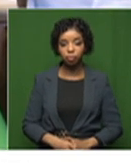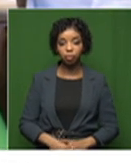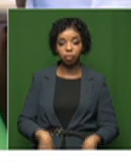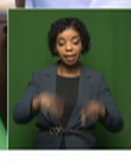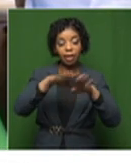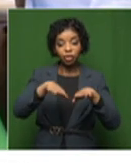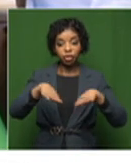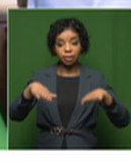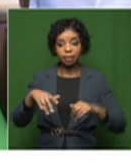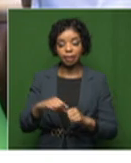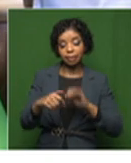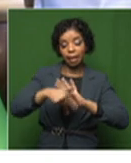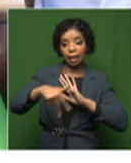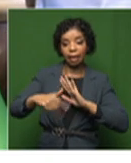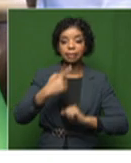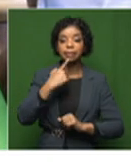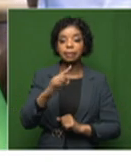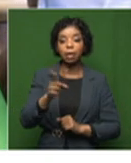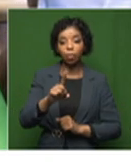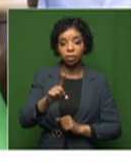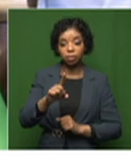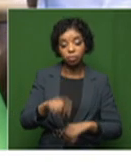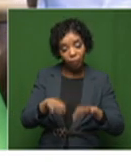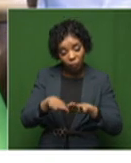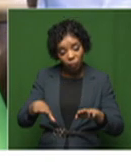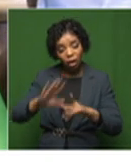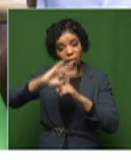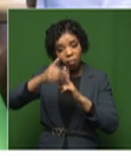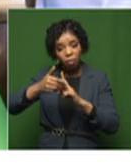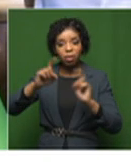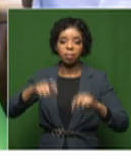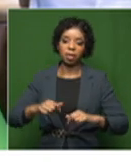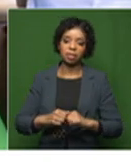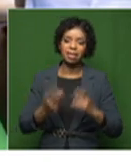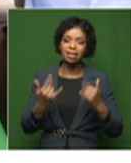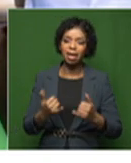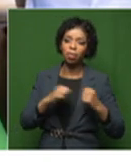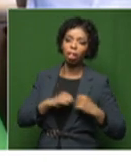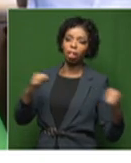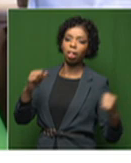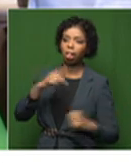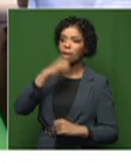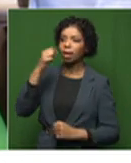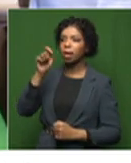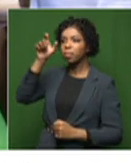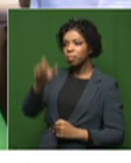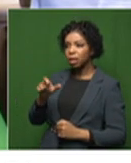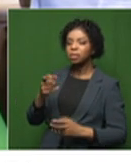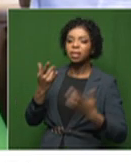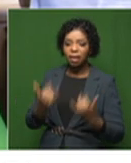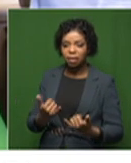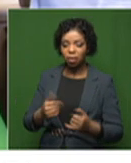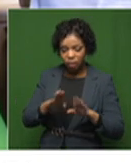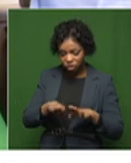that those children must be protected. And when you reveal the name of the person, it means that you are no more protecting